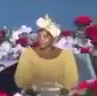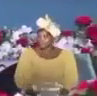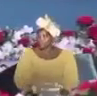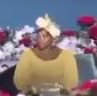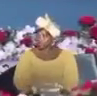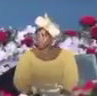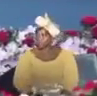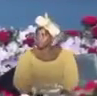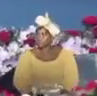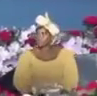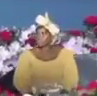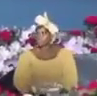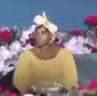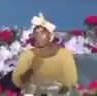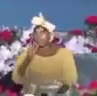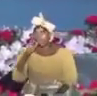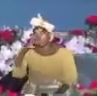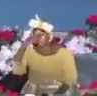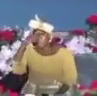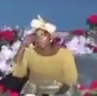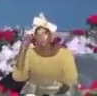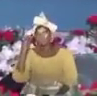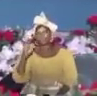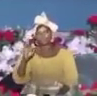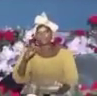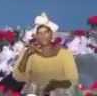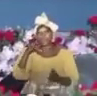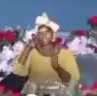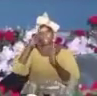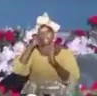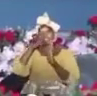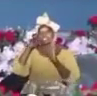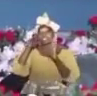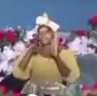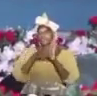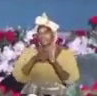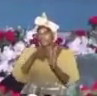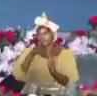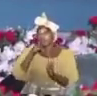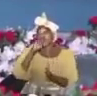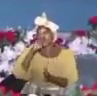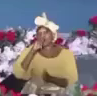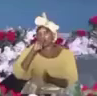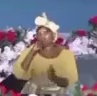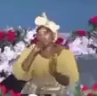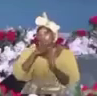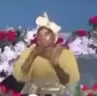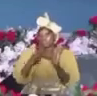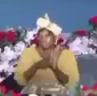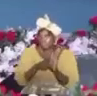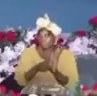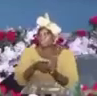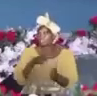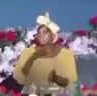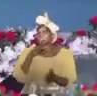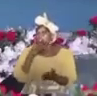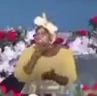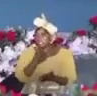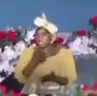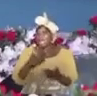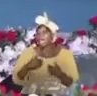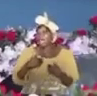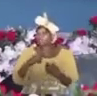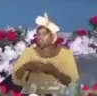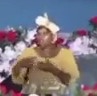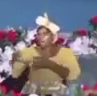on the principle, they were supposed to use the fork and to bring out a portion